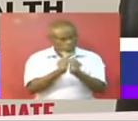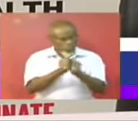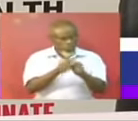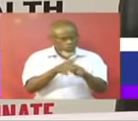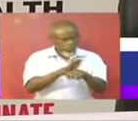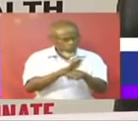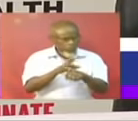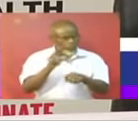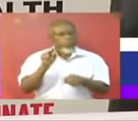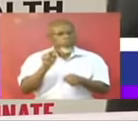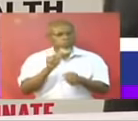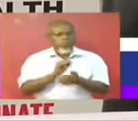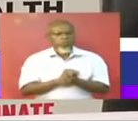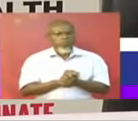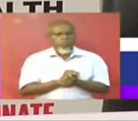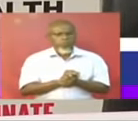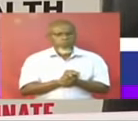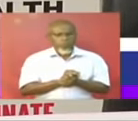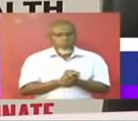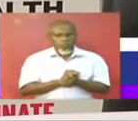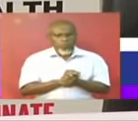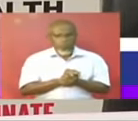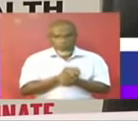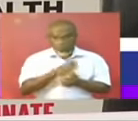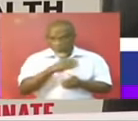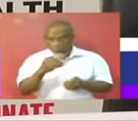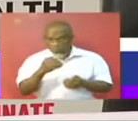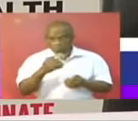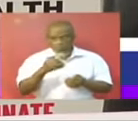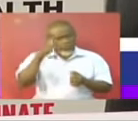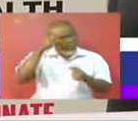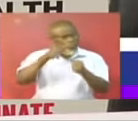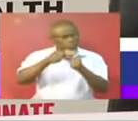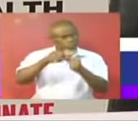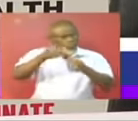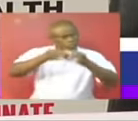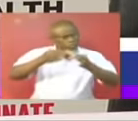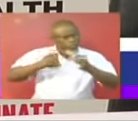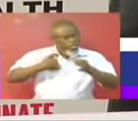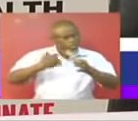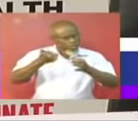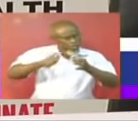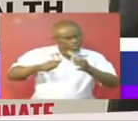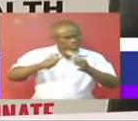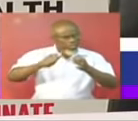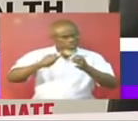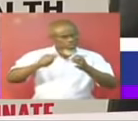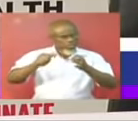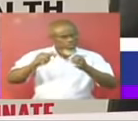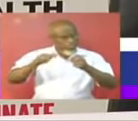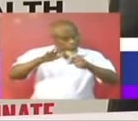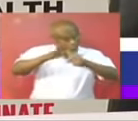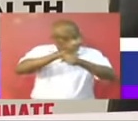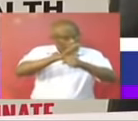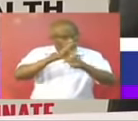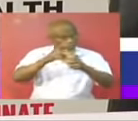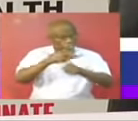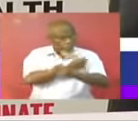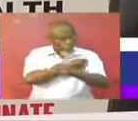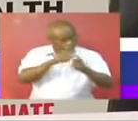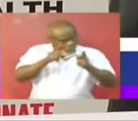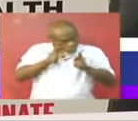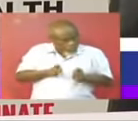vaccines. The second way we can look at this question is whether or not there have there have been any fully vaccinated persons